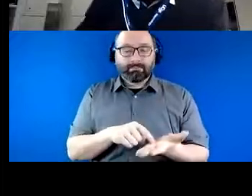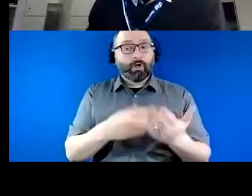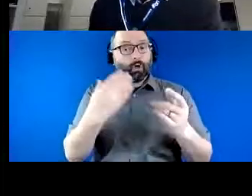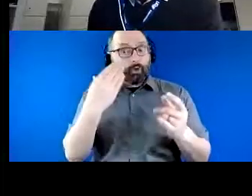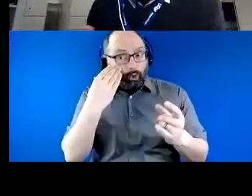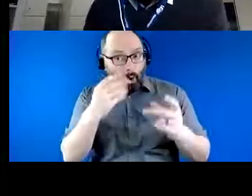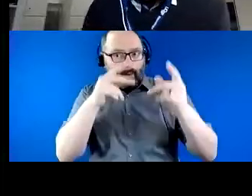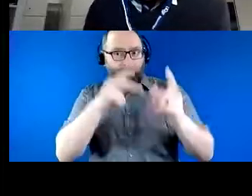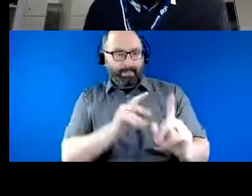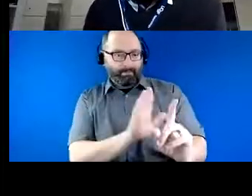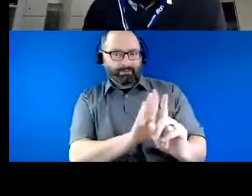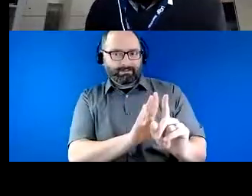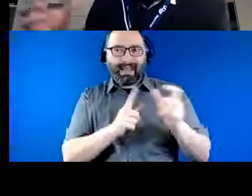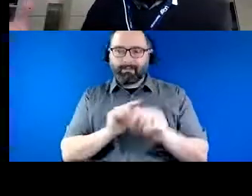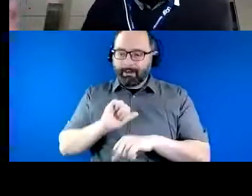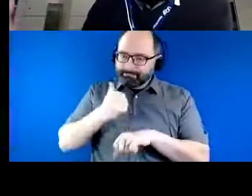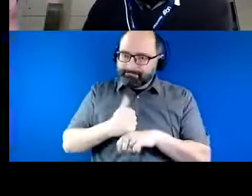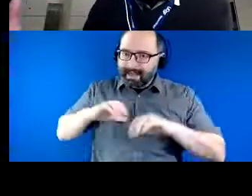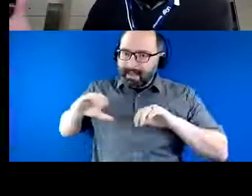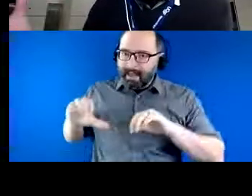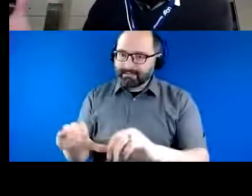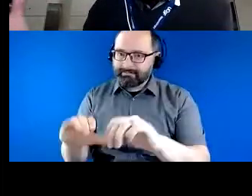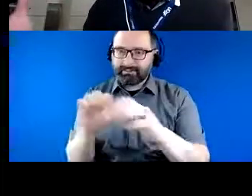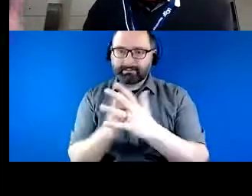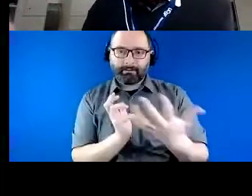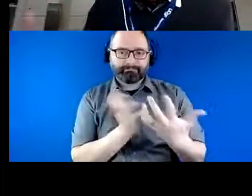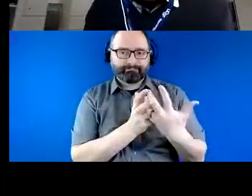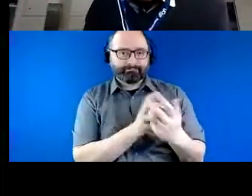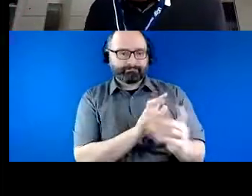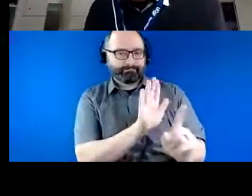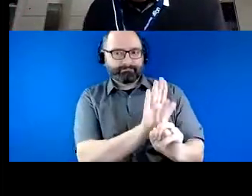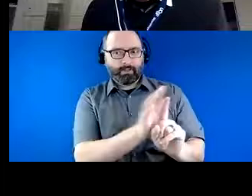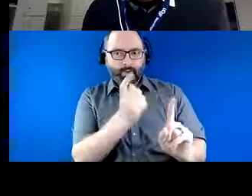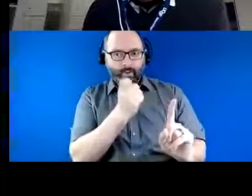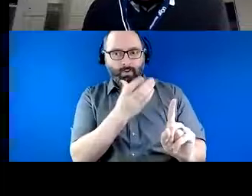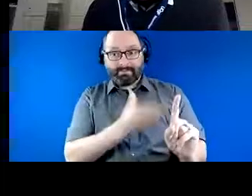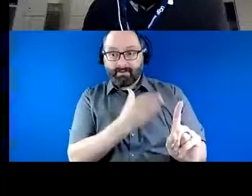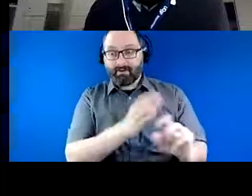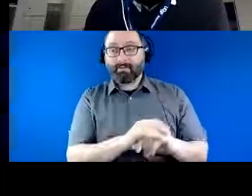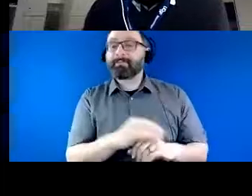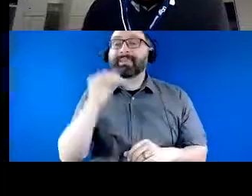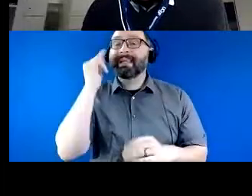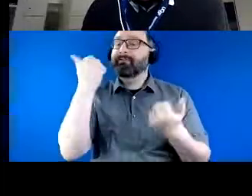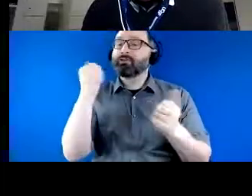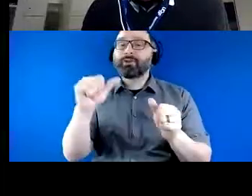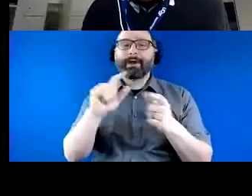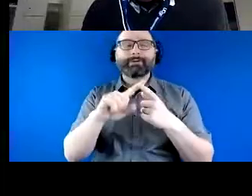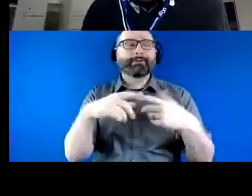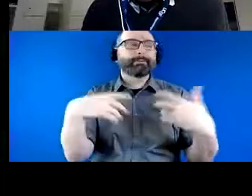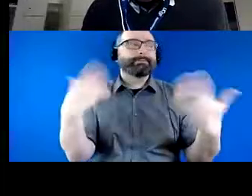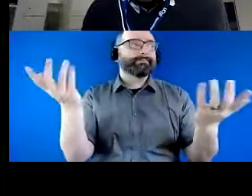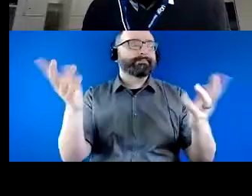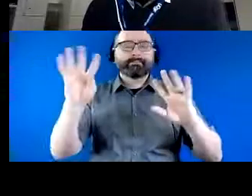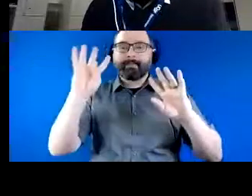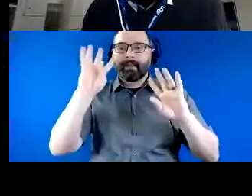craft activities that have to do with who that person is. If you try to come up with